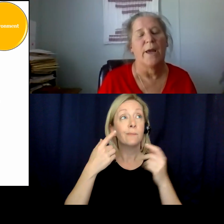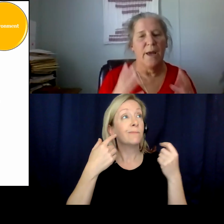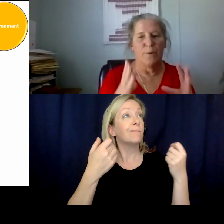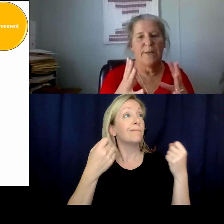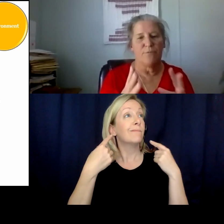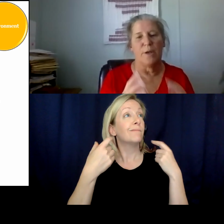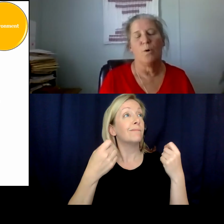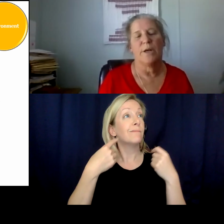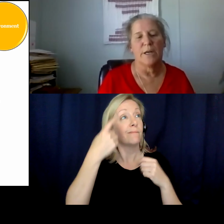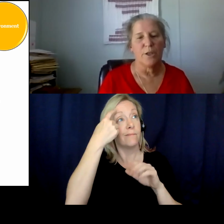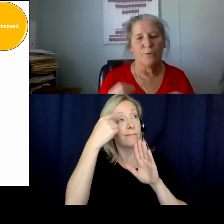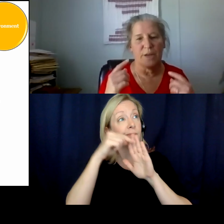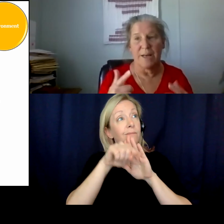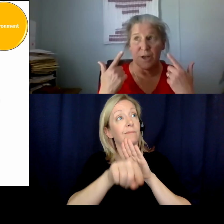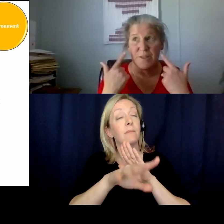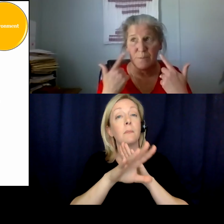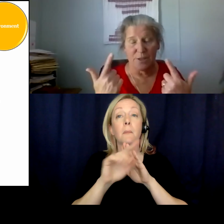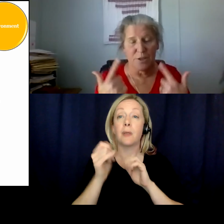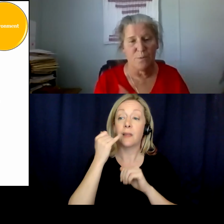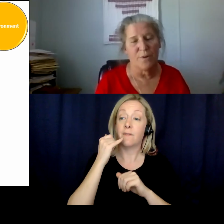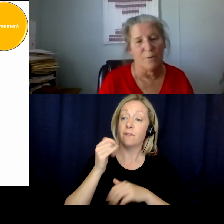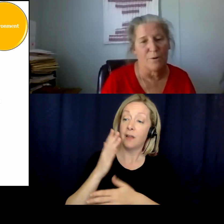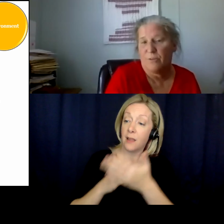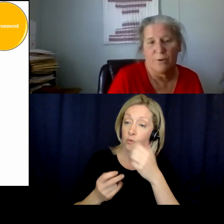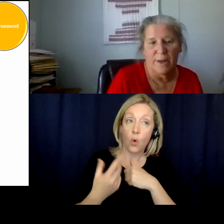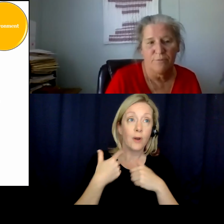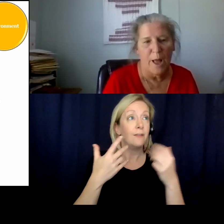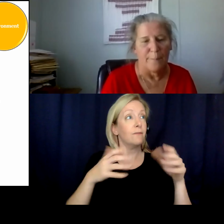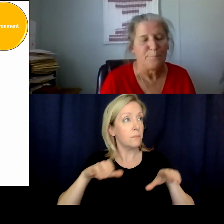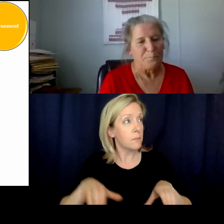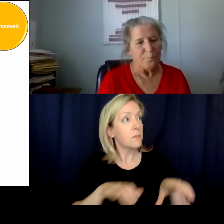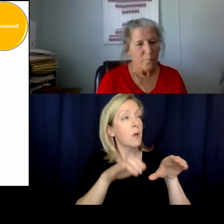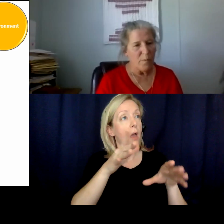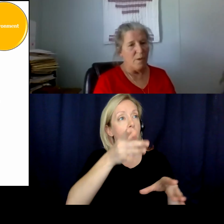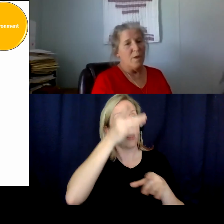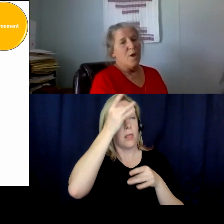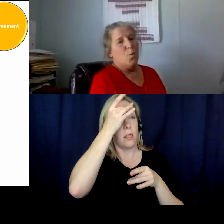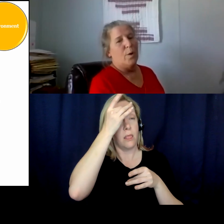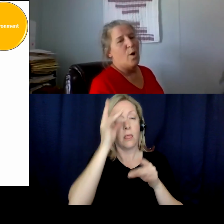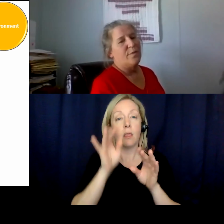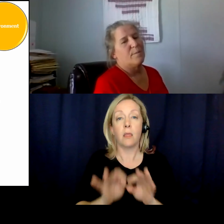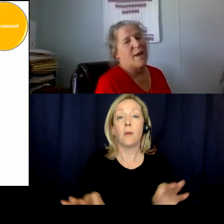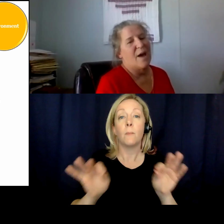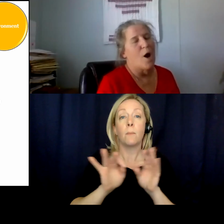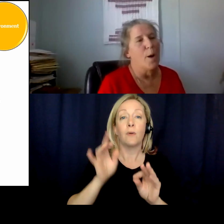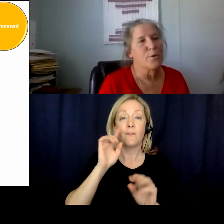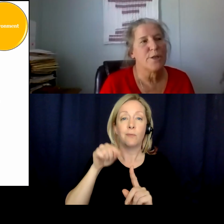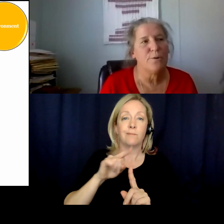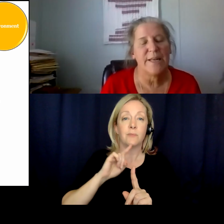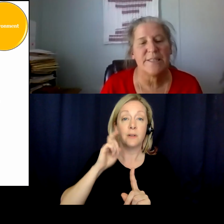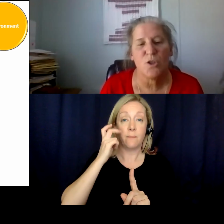wouldn't we? And we definitely want to include touch, especially with our learners that are deaf-blind. We want them to